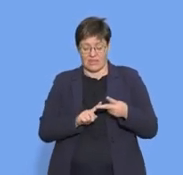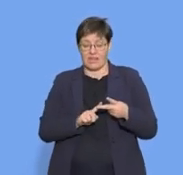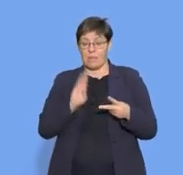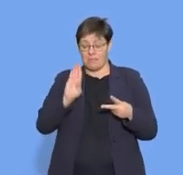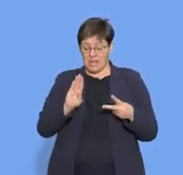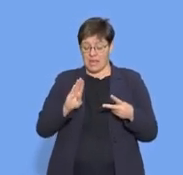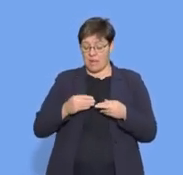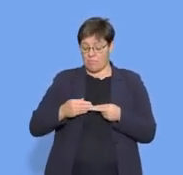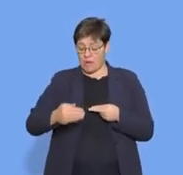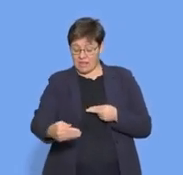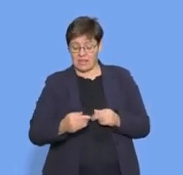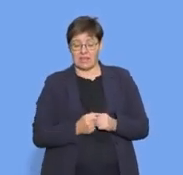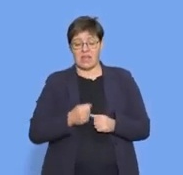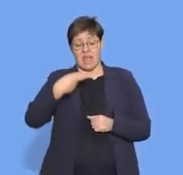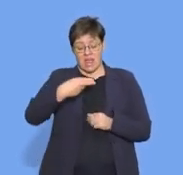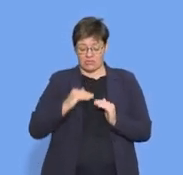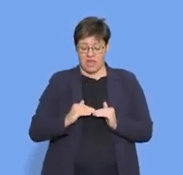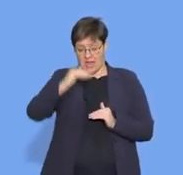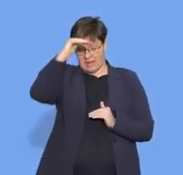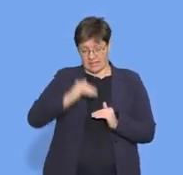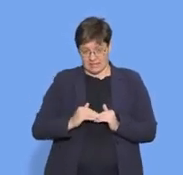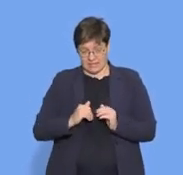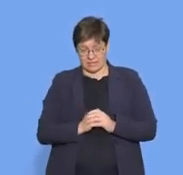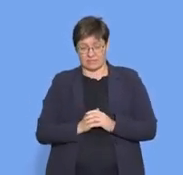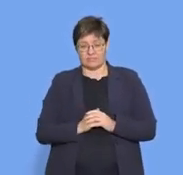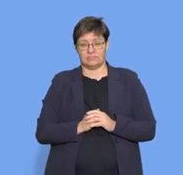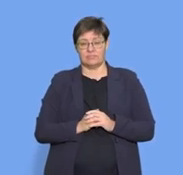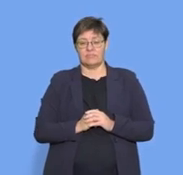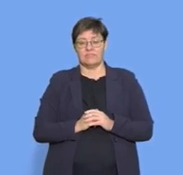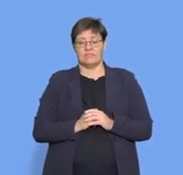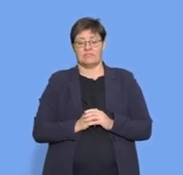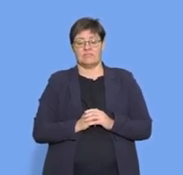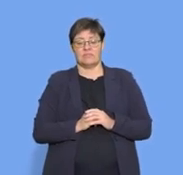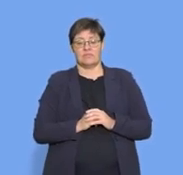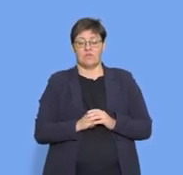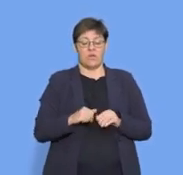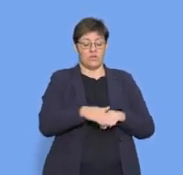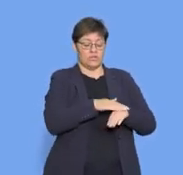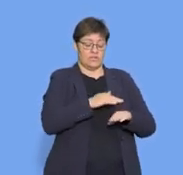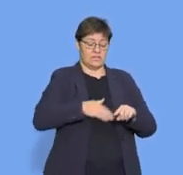height. So let's do the calculation. The surface area